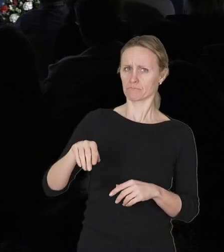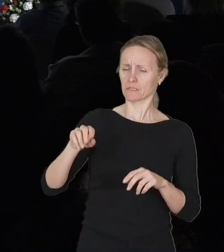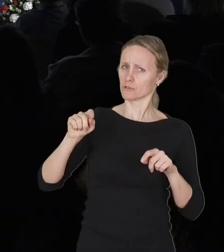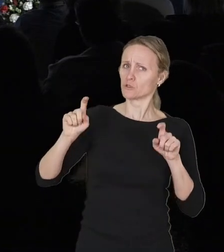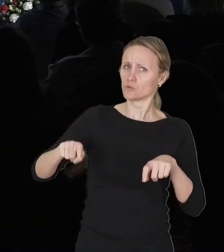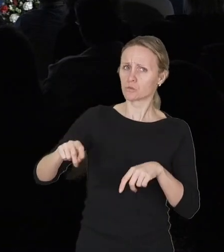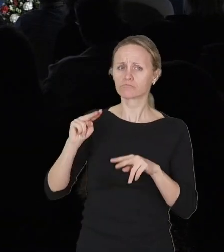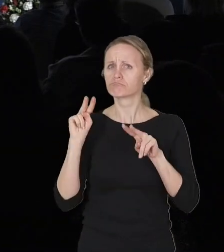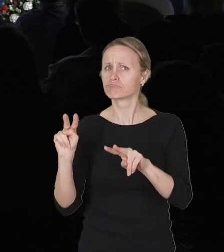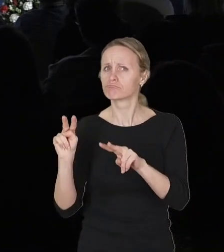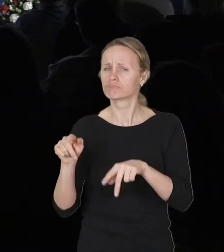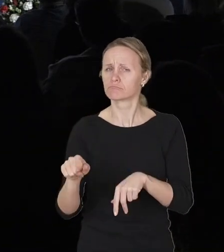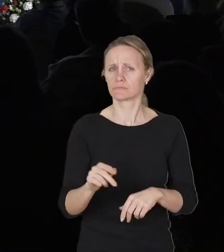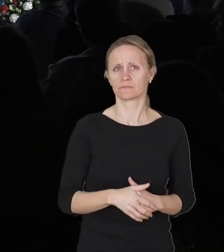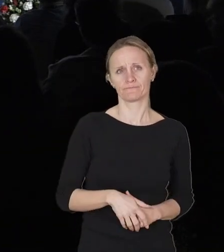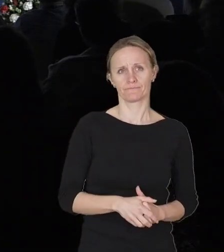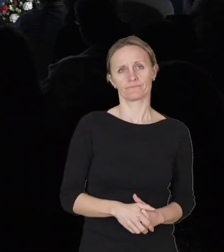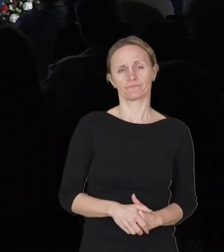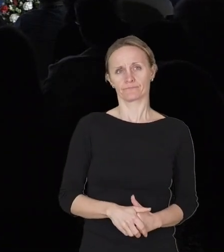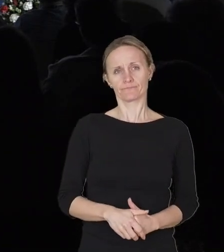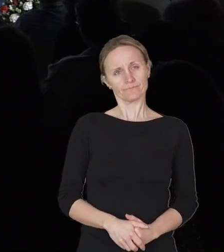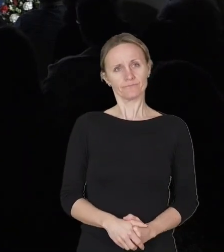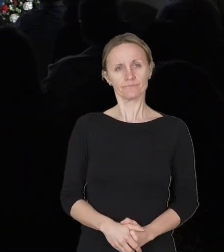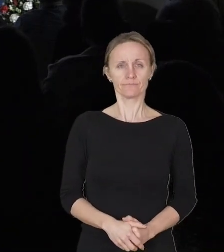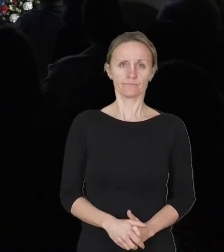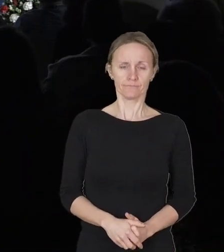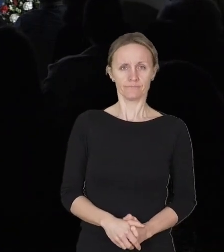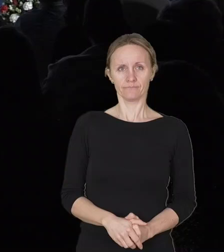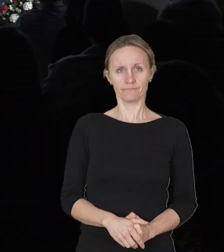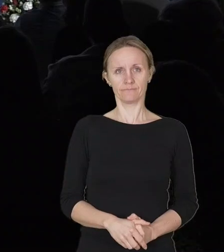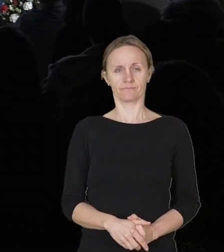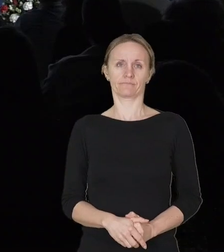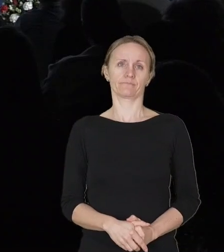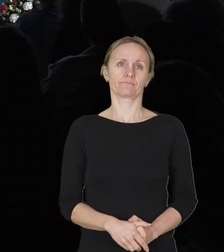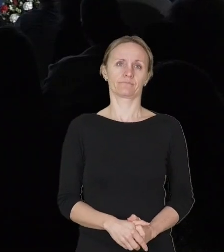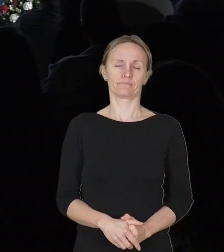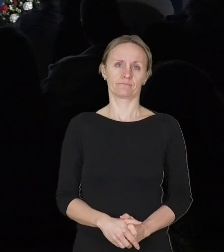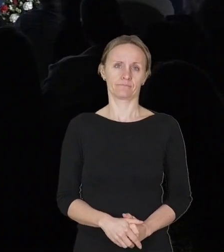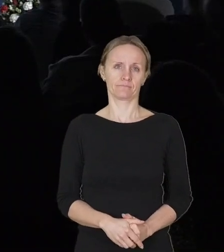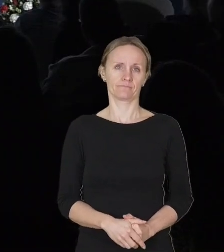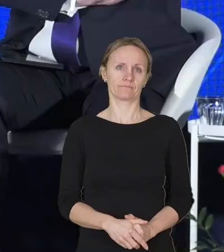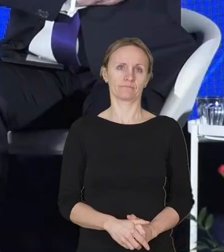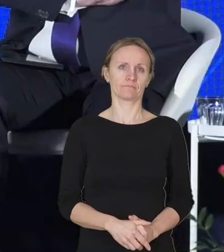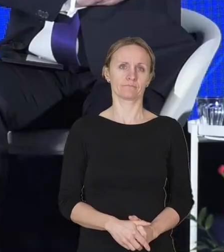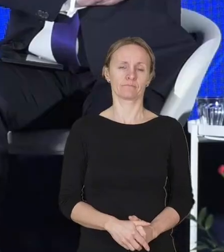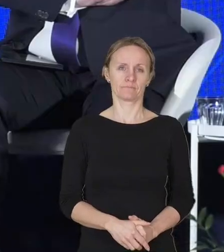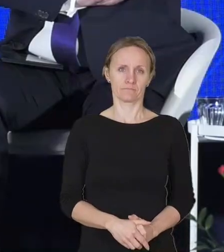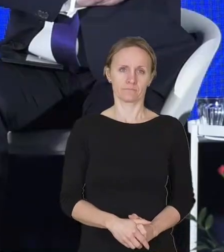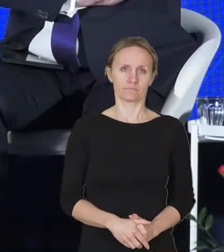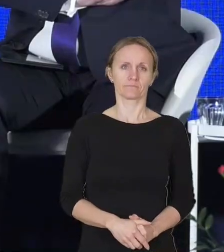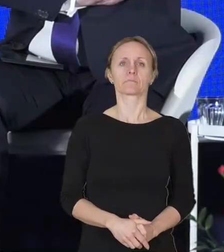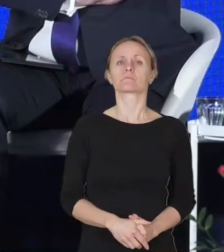communication now, that can be very important to really see how we grow our